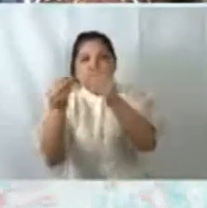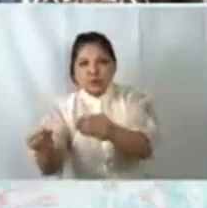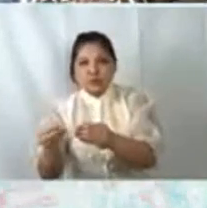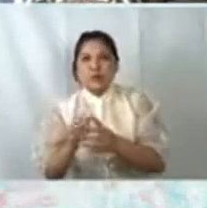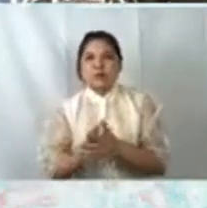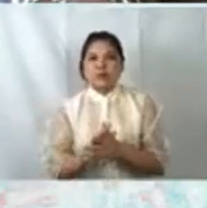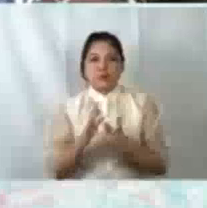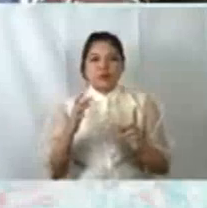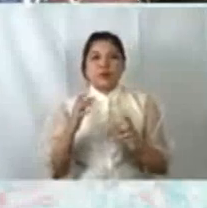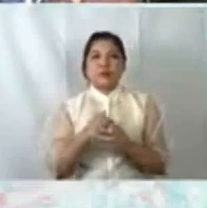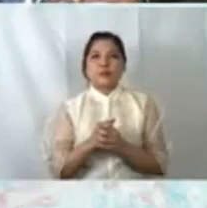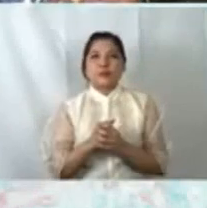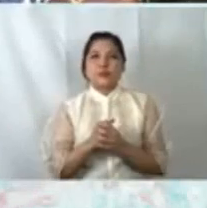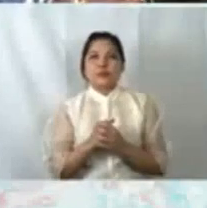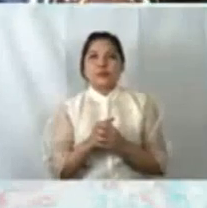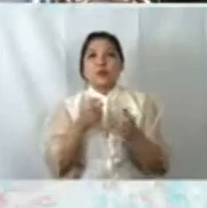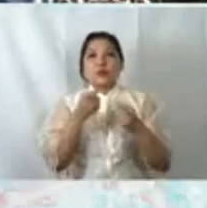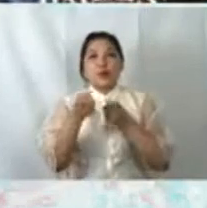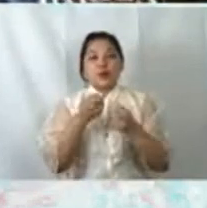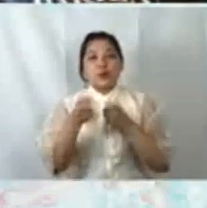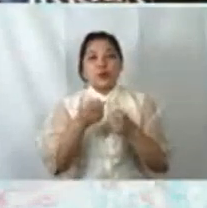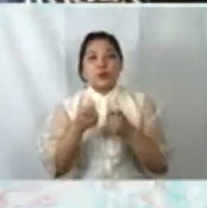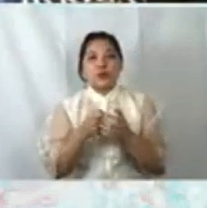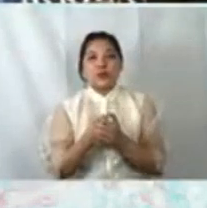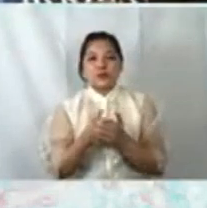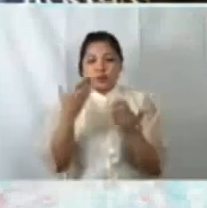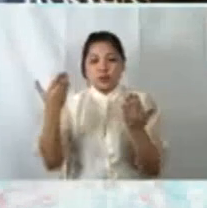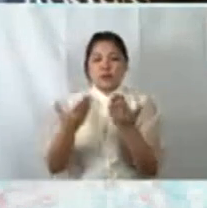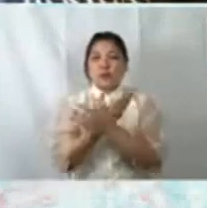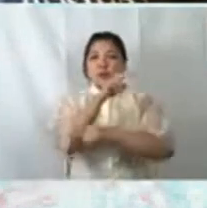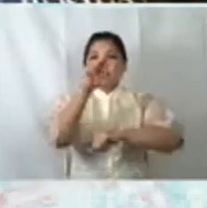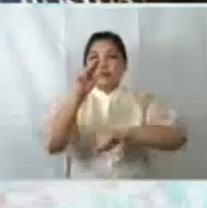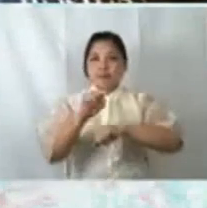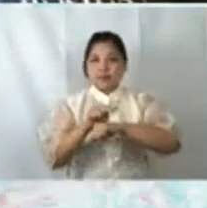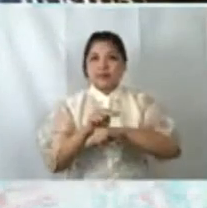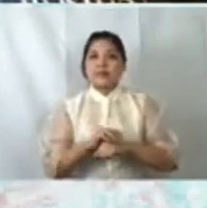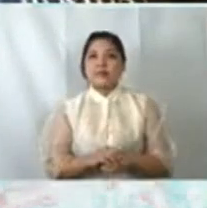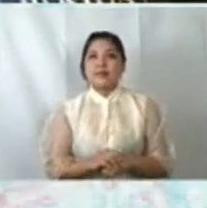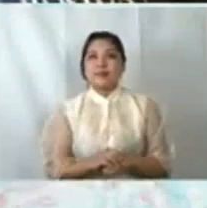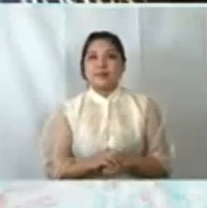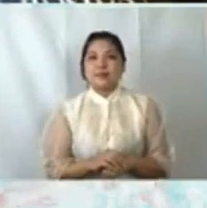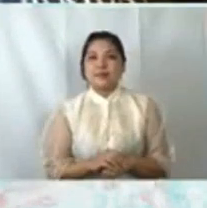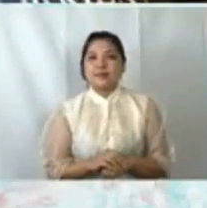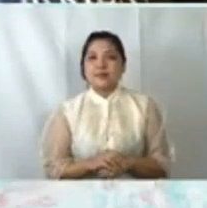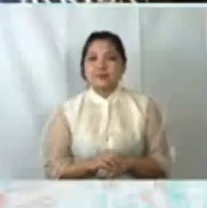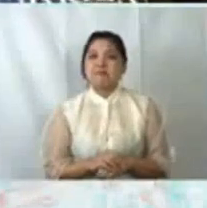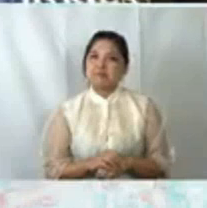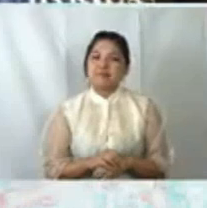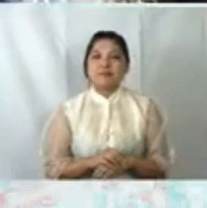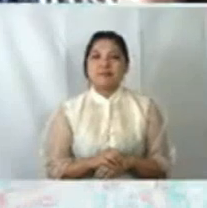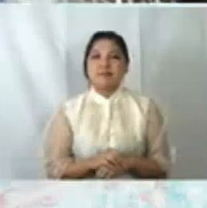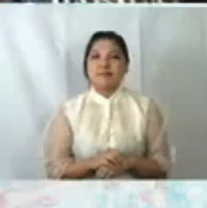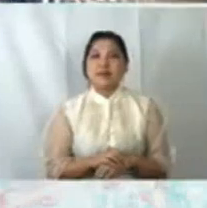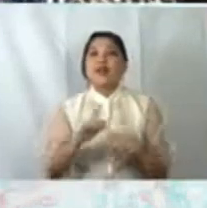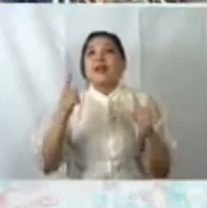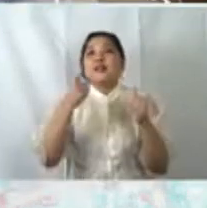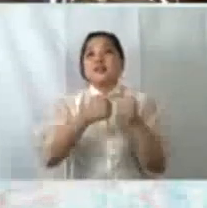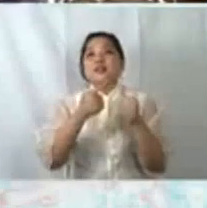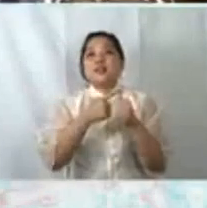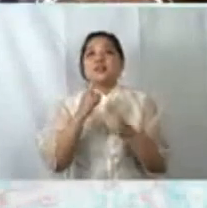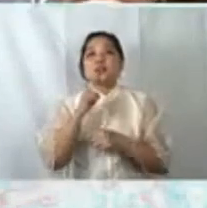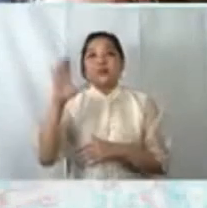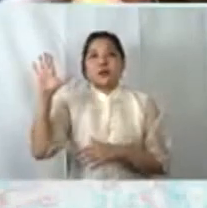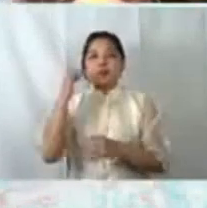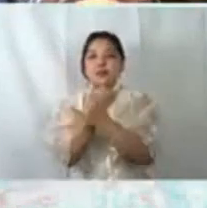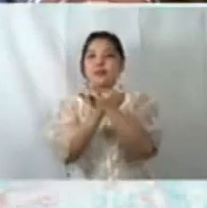power to the new nation. Ha? No? The first to promise